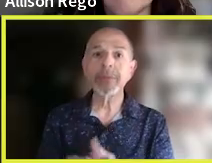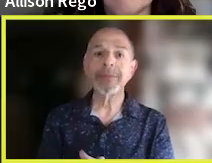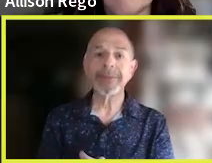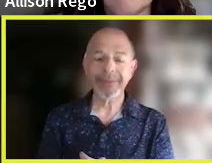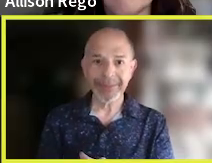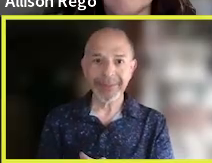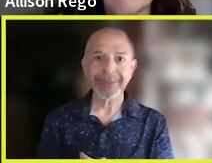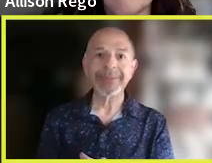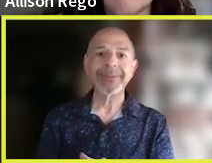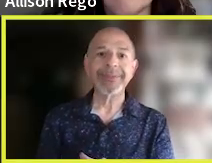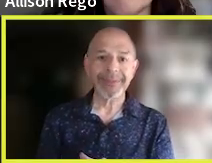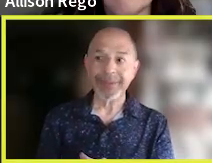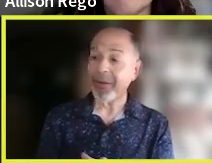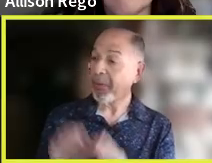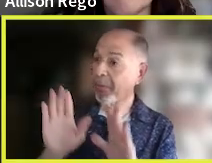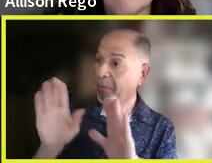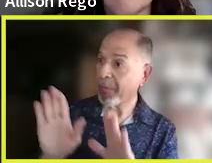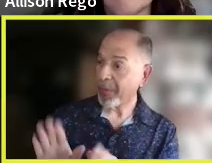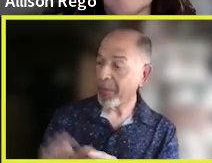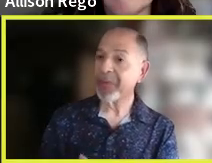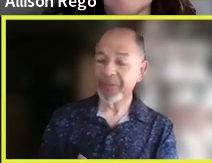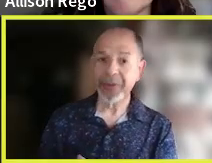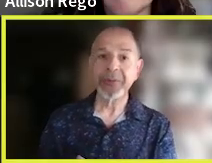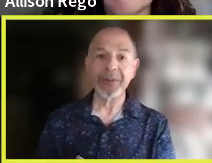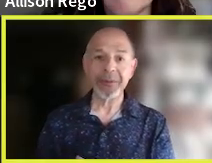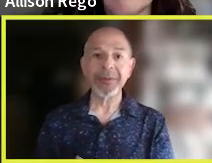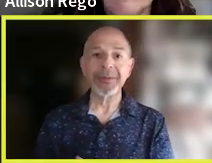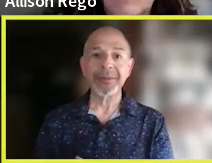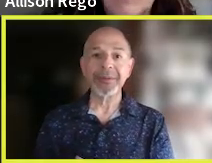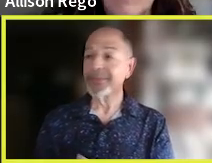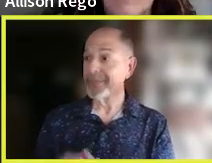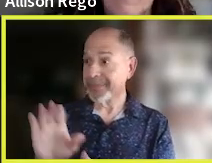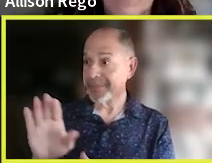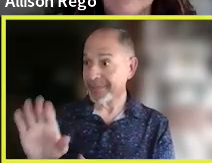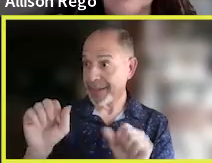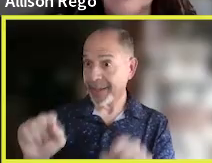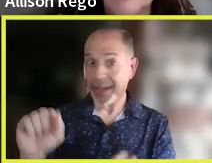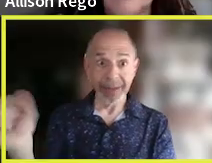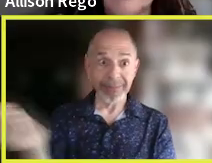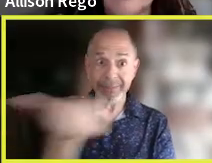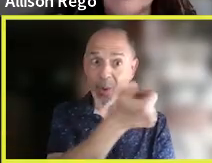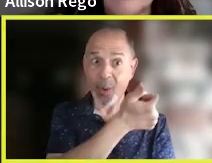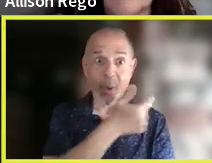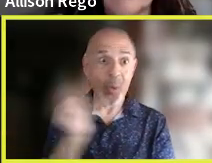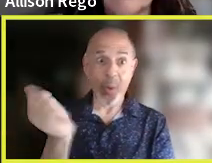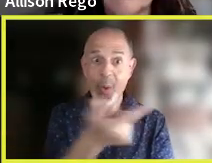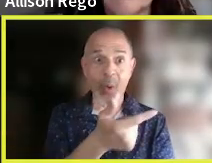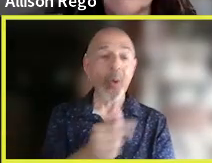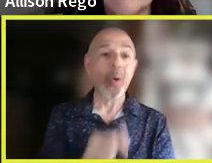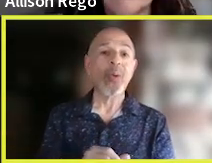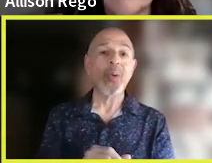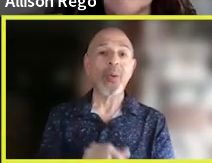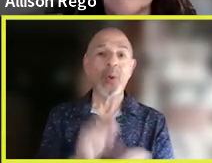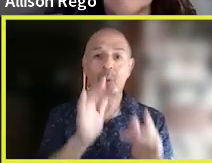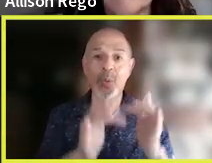Group. If you guys go to our website, not to toot it, but I'm going to anyway, because there's one of the videos that when we showed the picture of people talking about